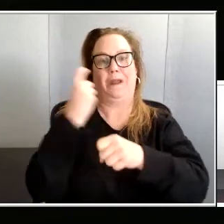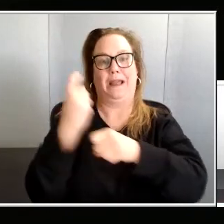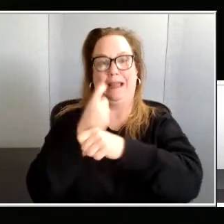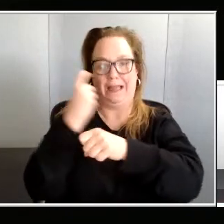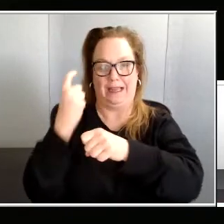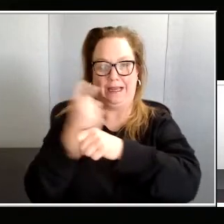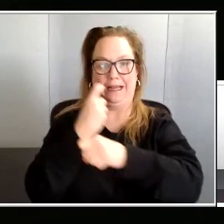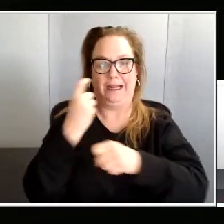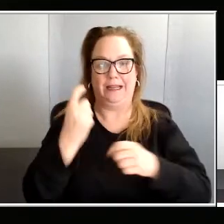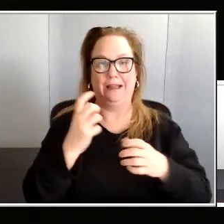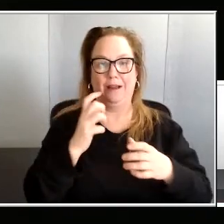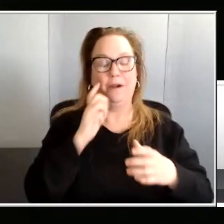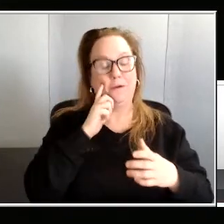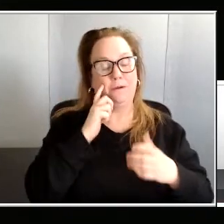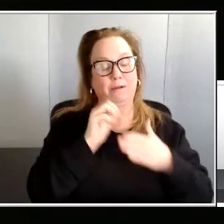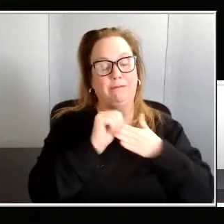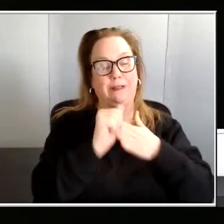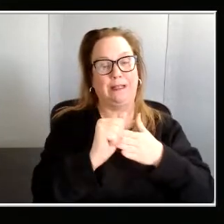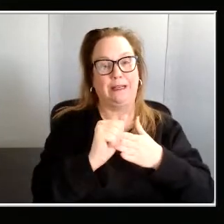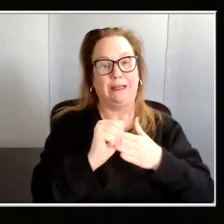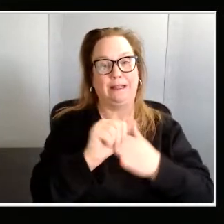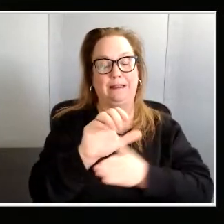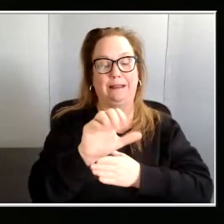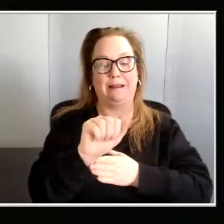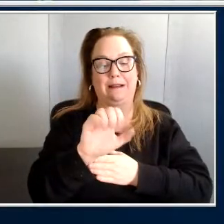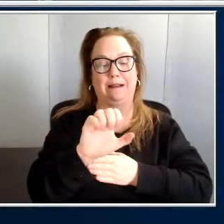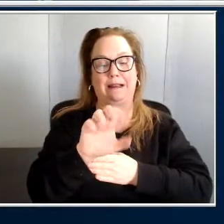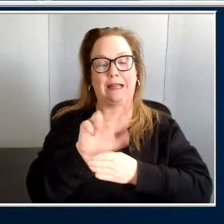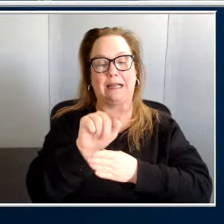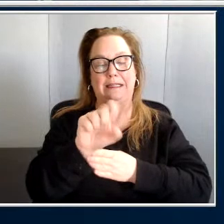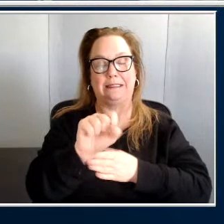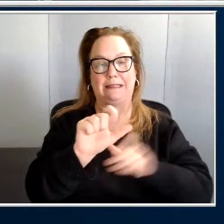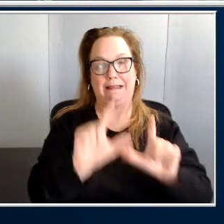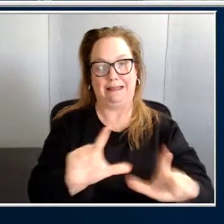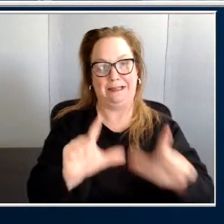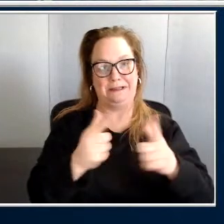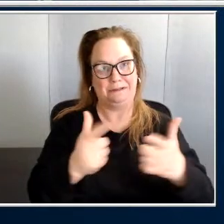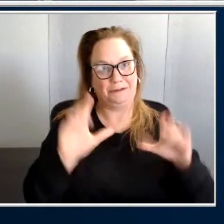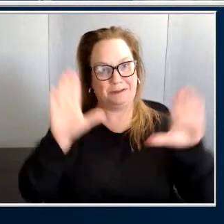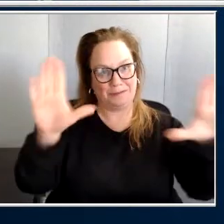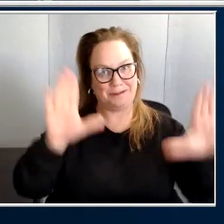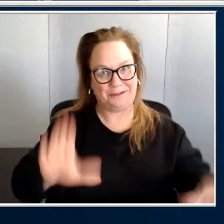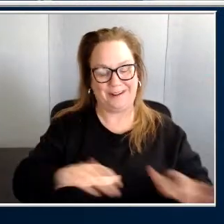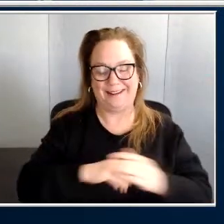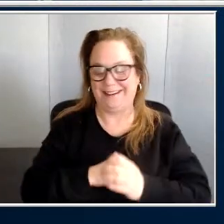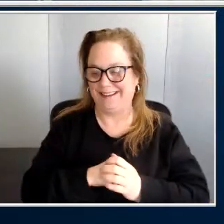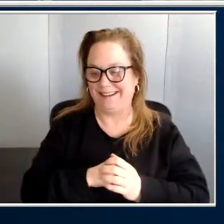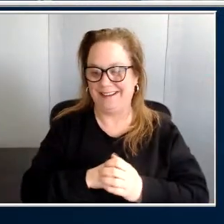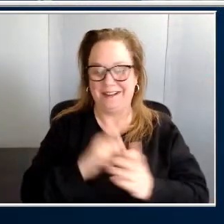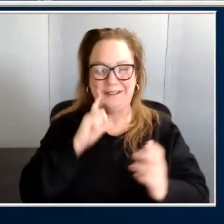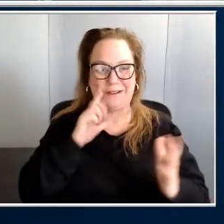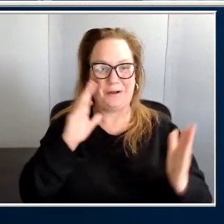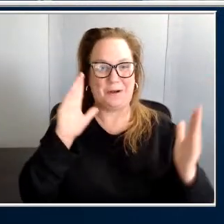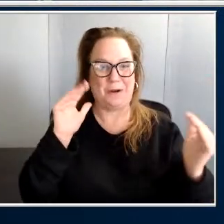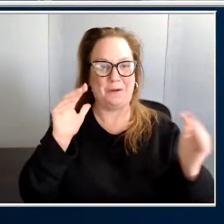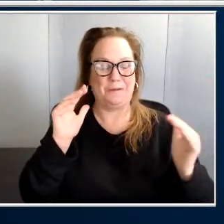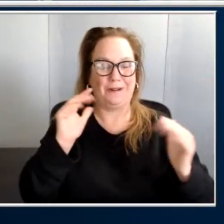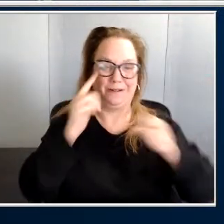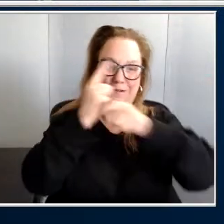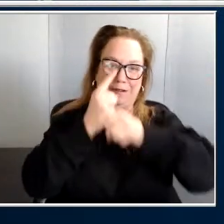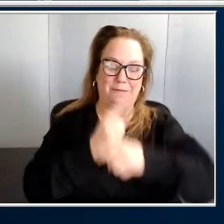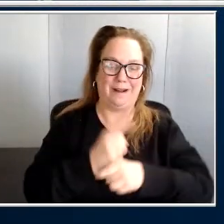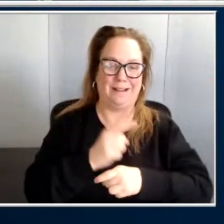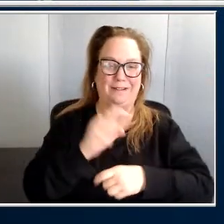League, so things are going great. That's great. Well, we hope that they can bring that into the regular season and, of course,